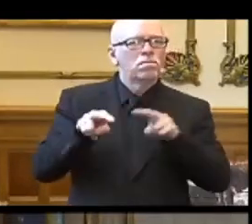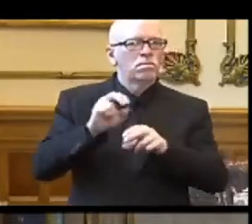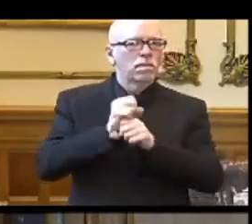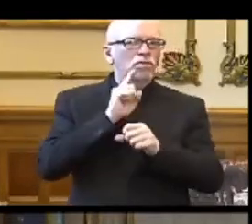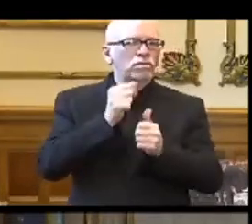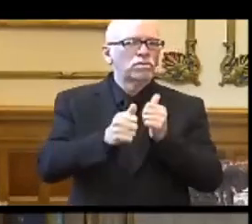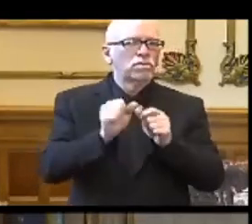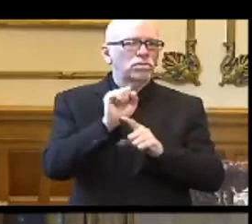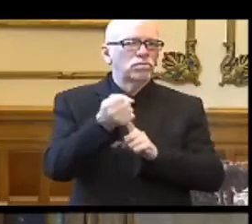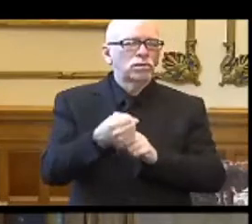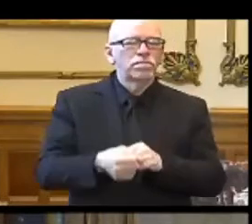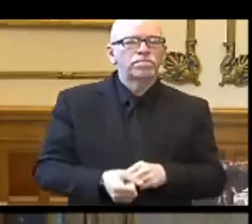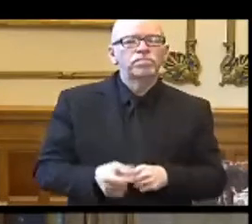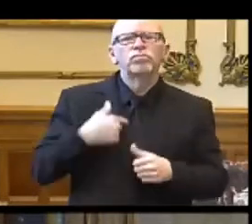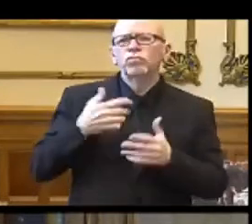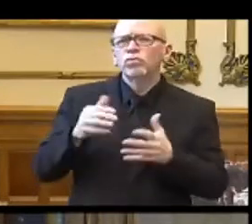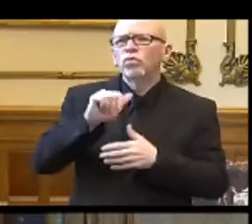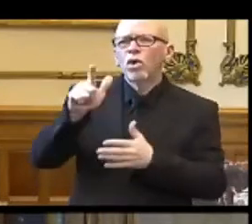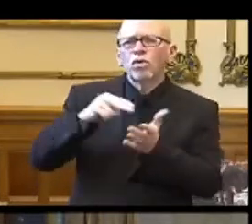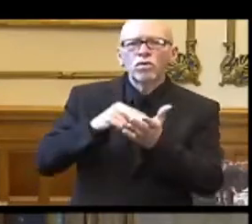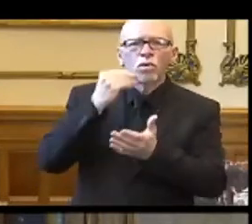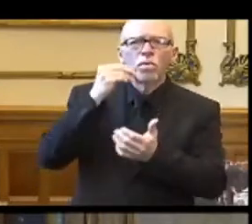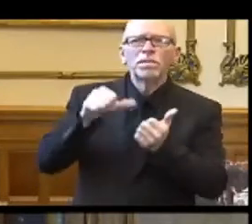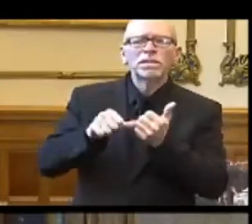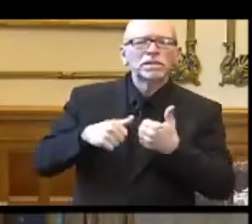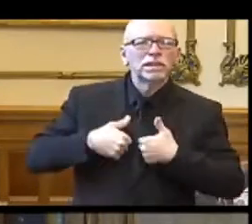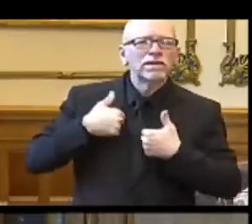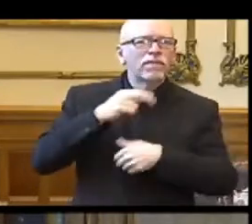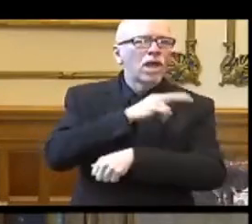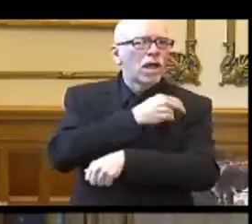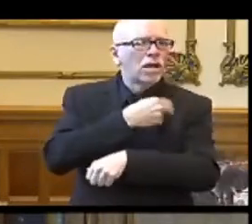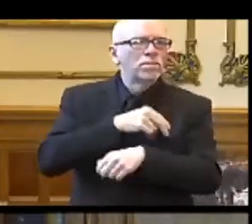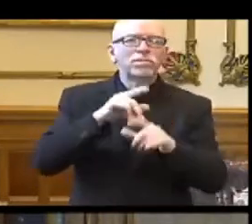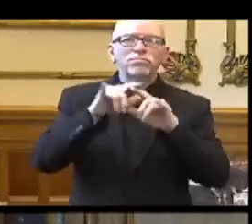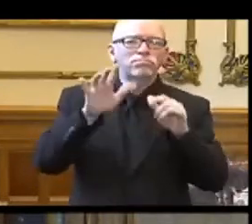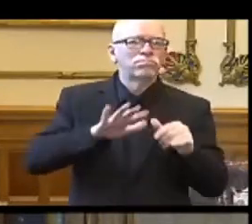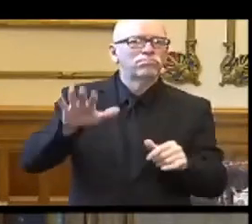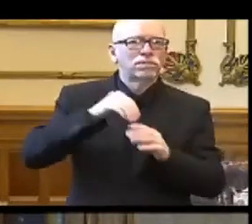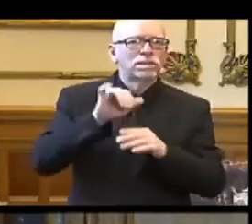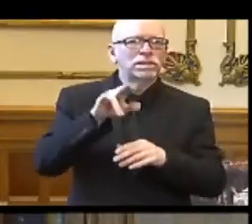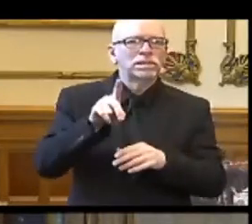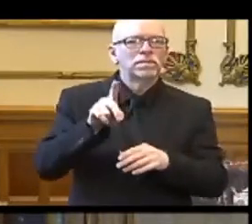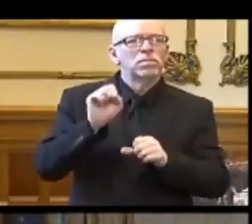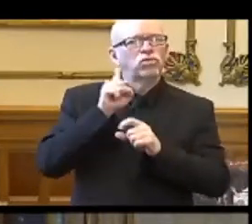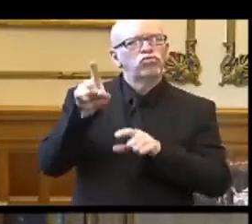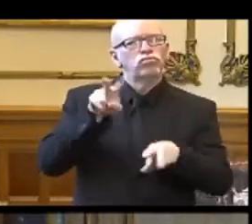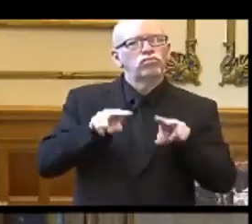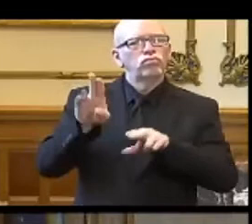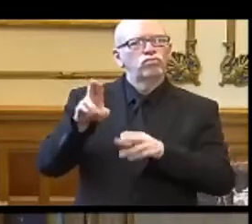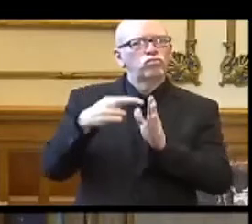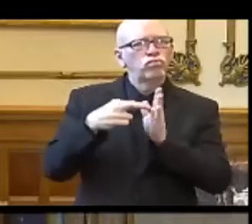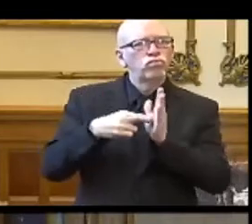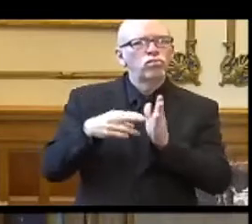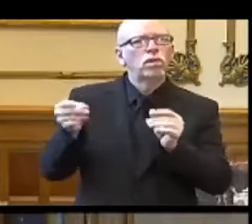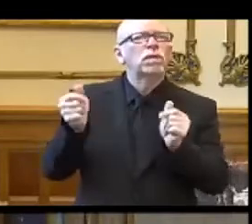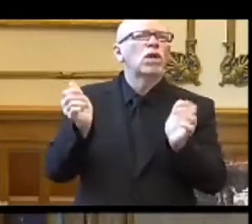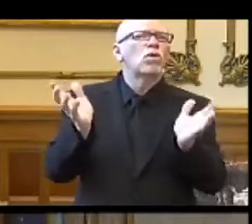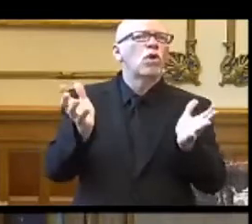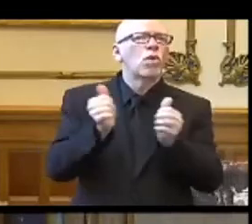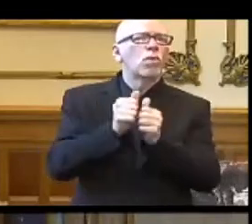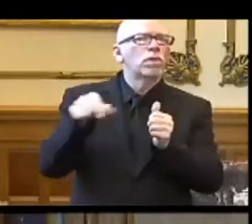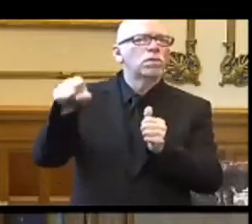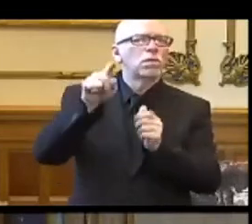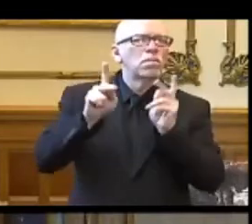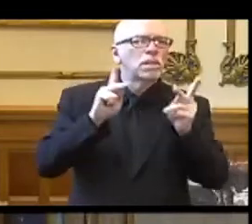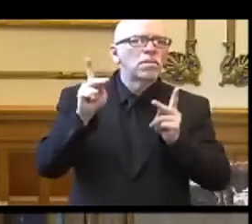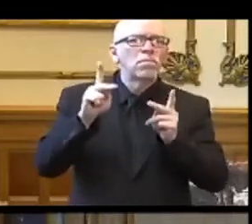to encourage all of our long-term care facilities and our hospitals across the state to review this guidance and to have conversations so that families